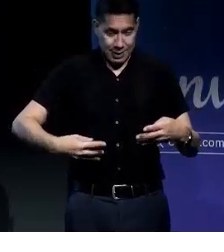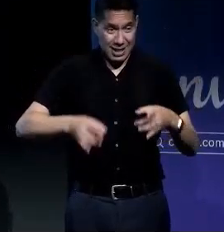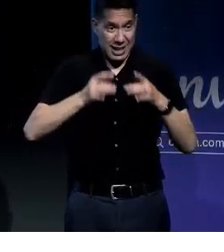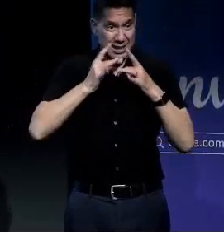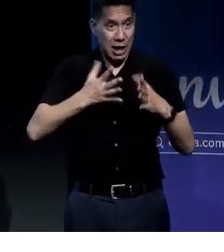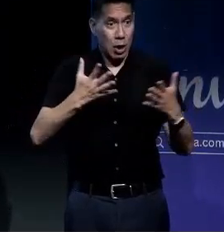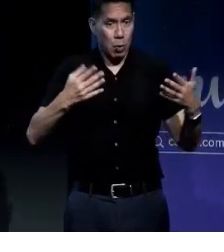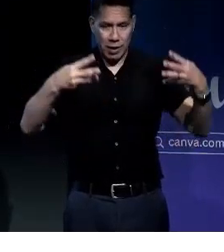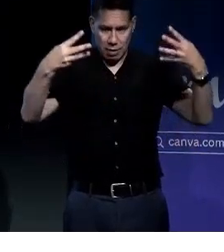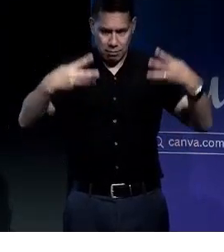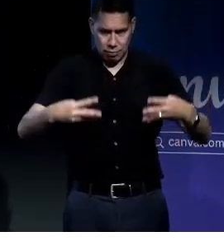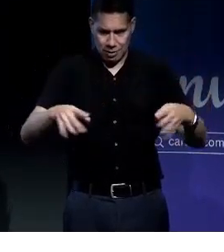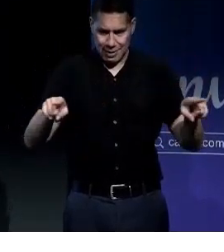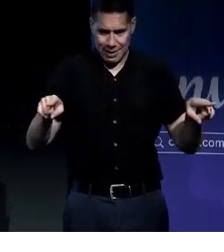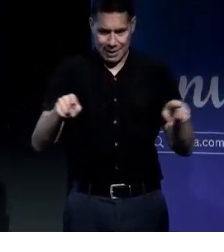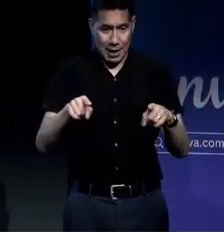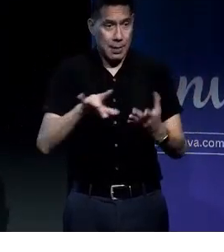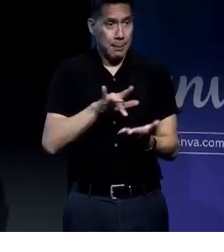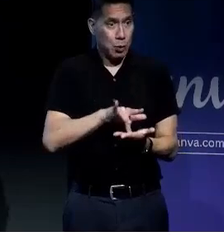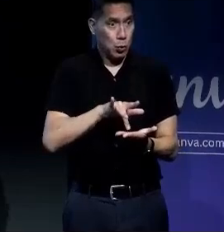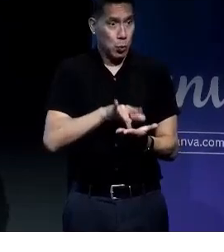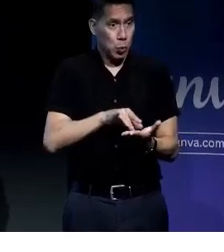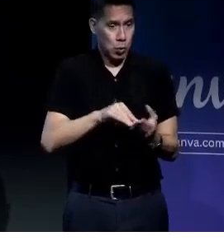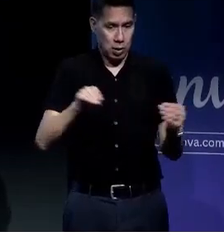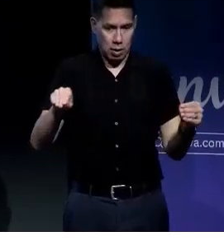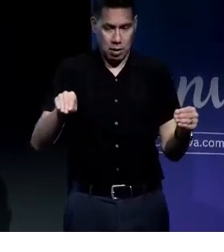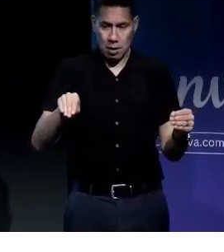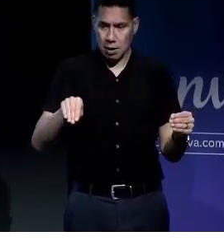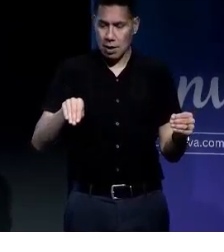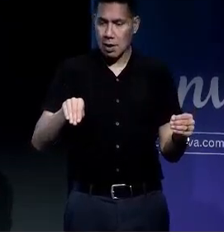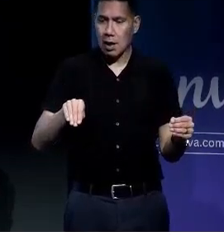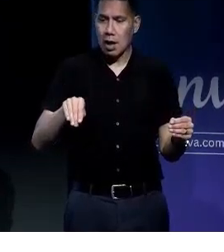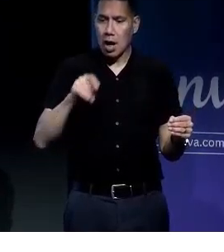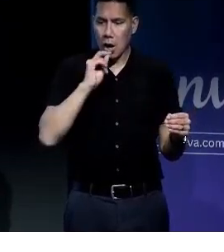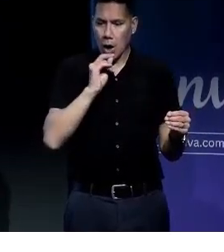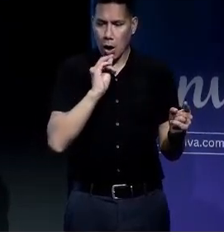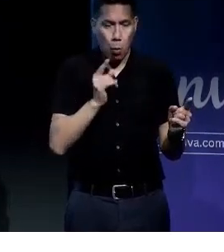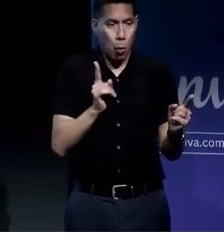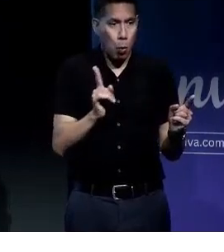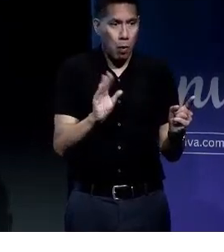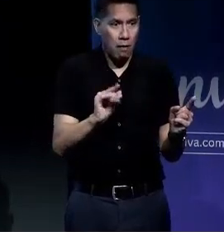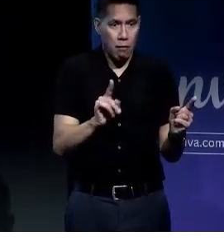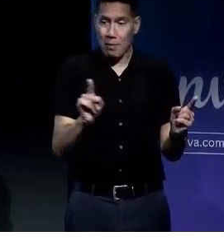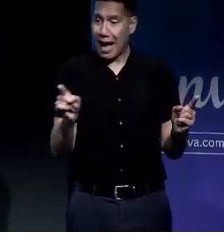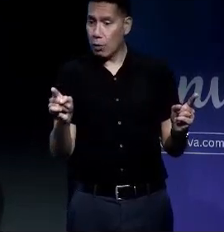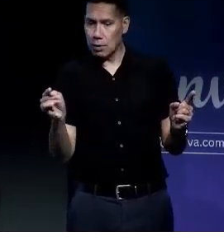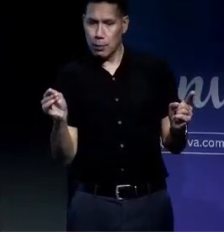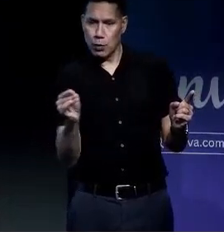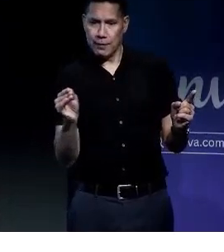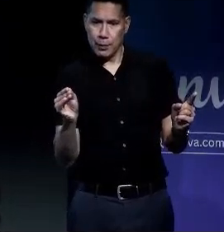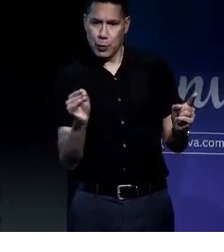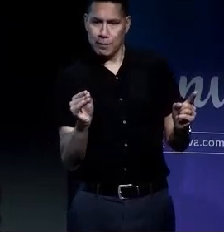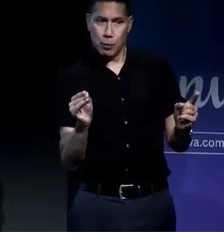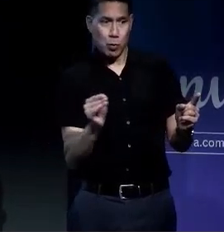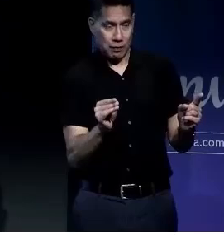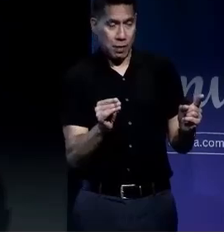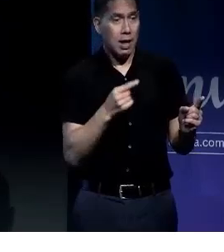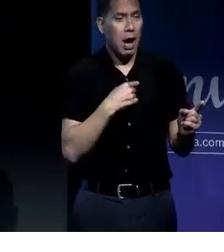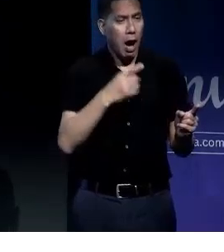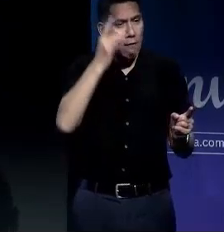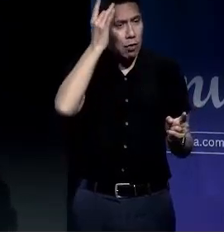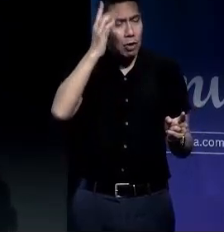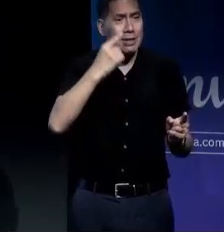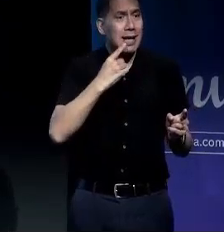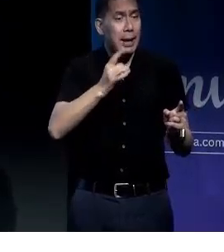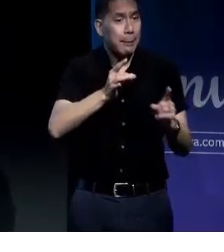the middle of the palette and I move outwards and I am just completely consistent. The thing I forgot to say at the beginning is the reason